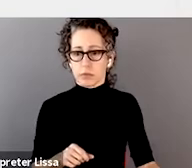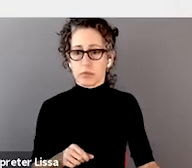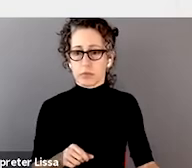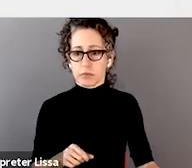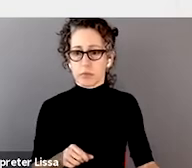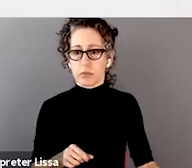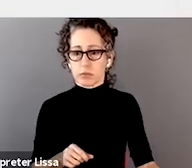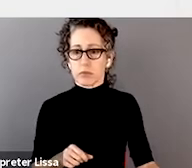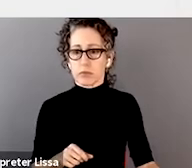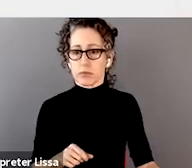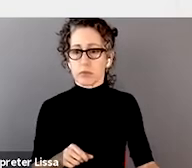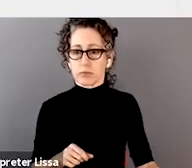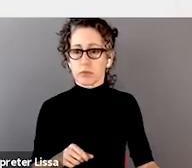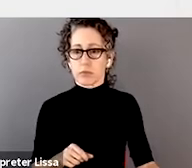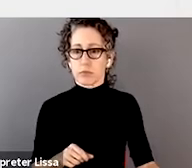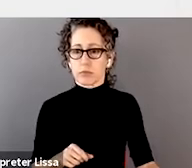there.